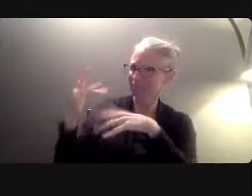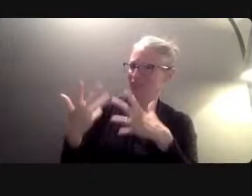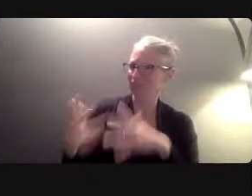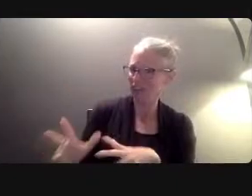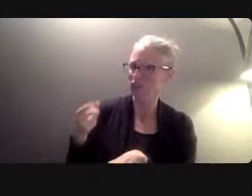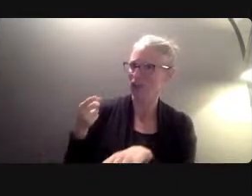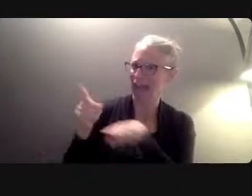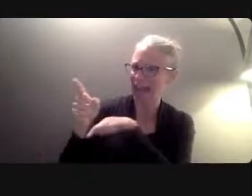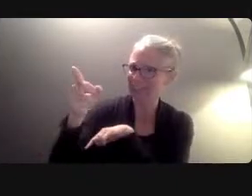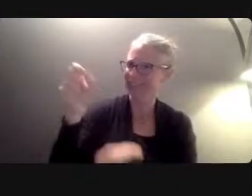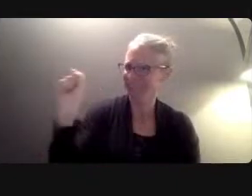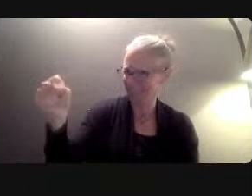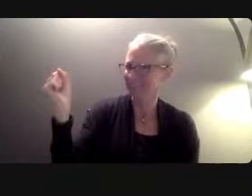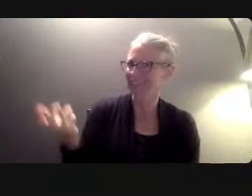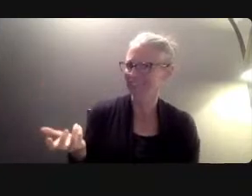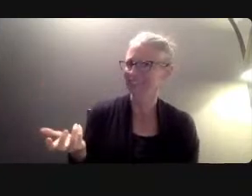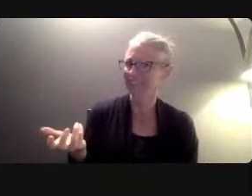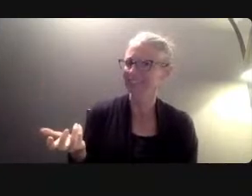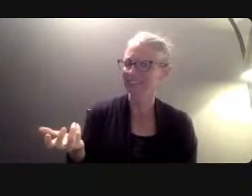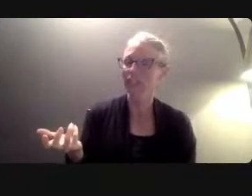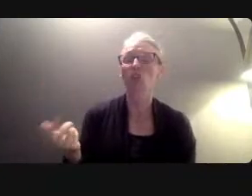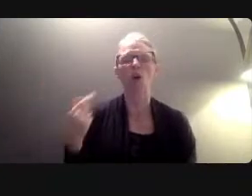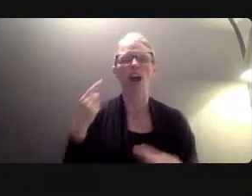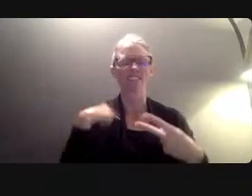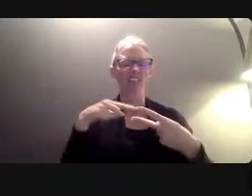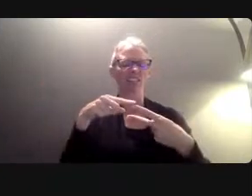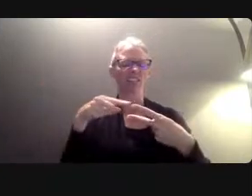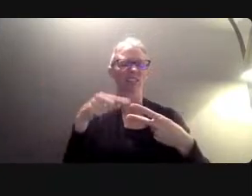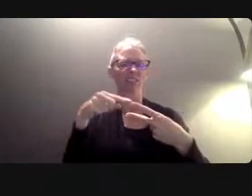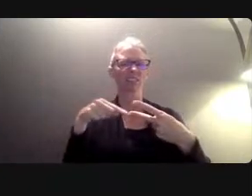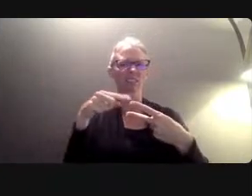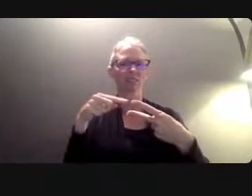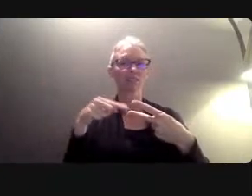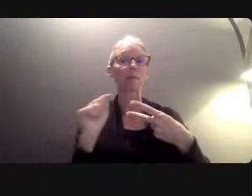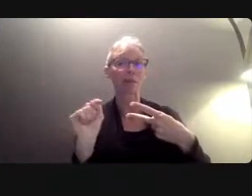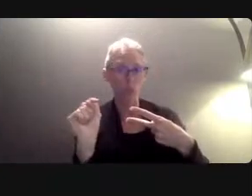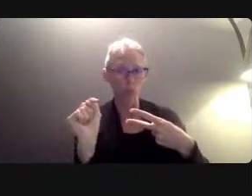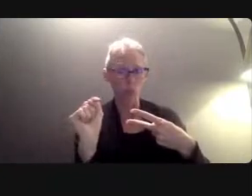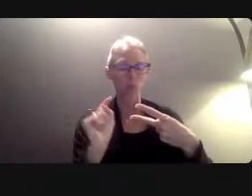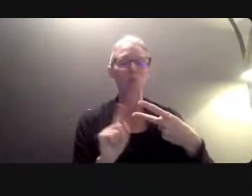could focus mainly on those first and then, grow from there.